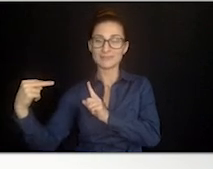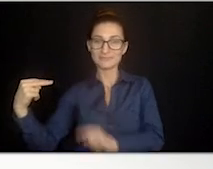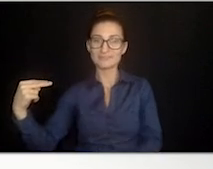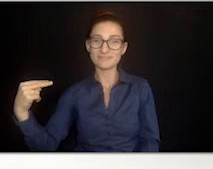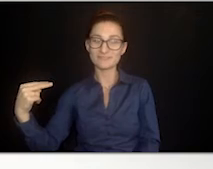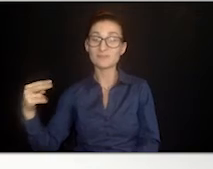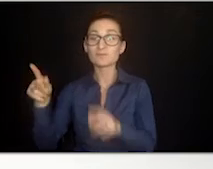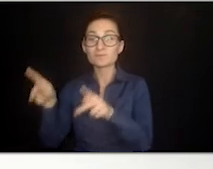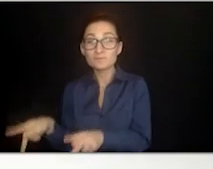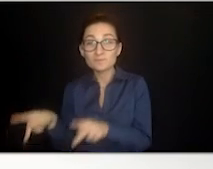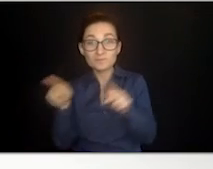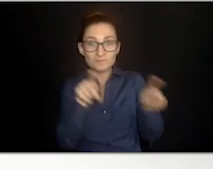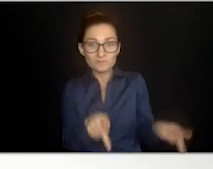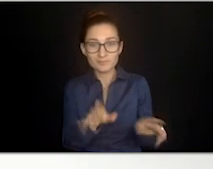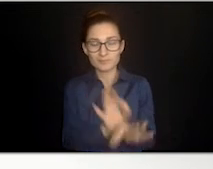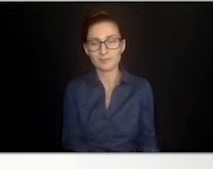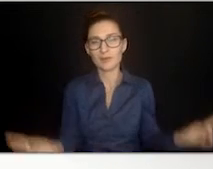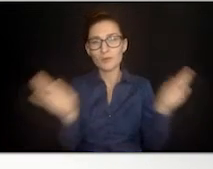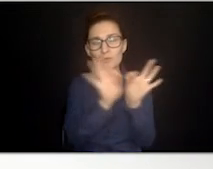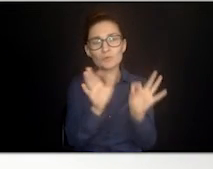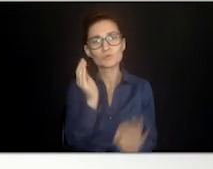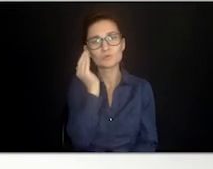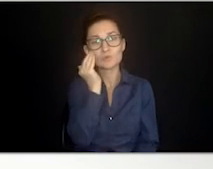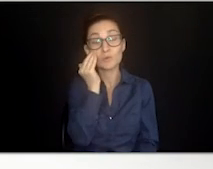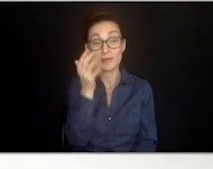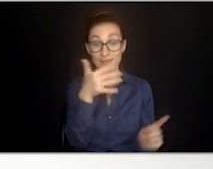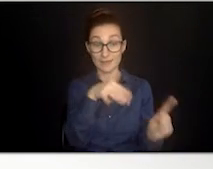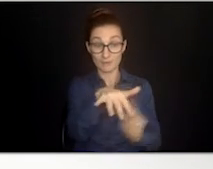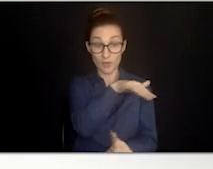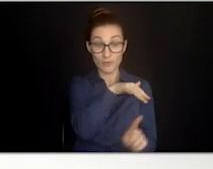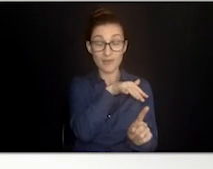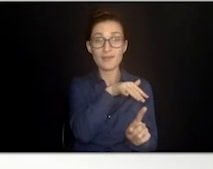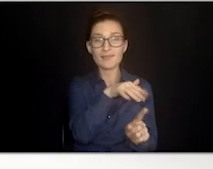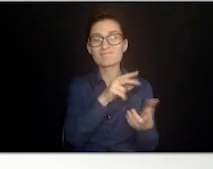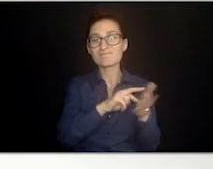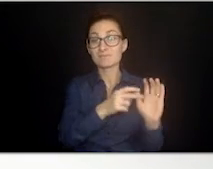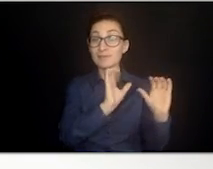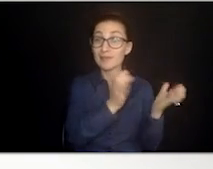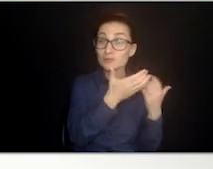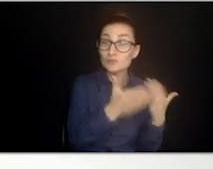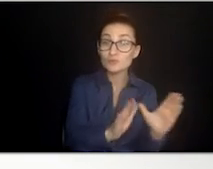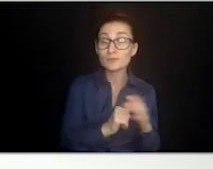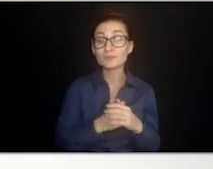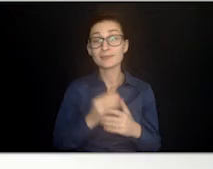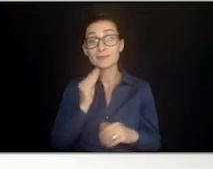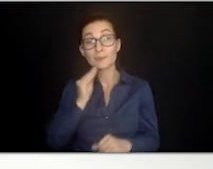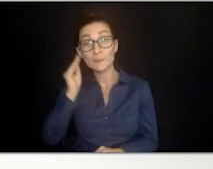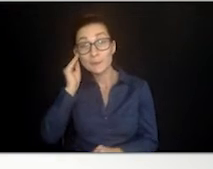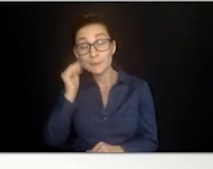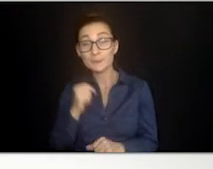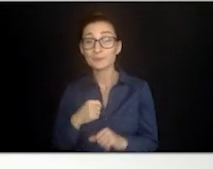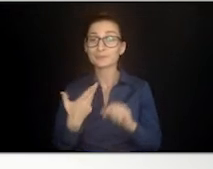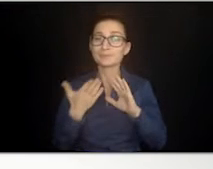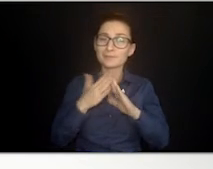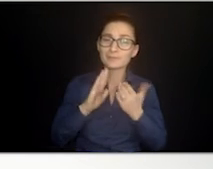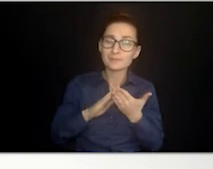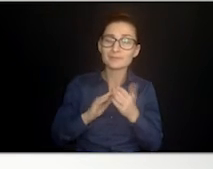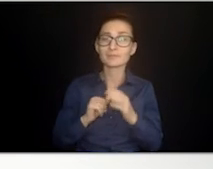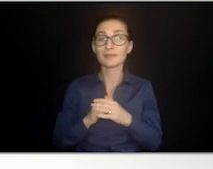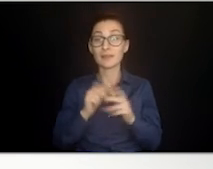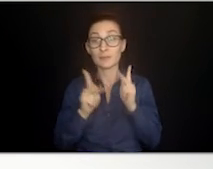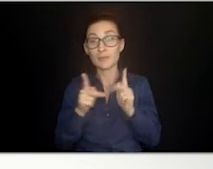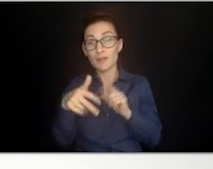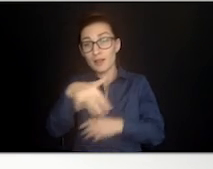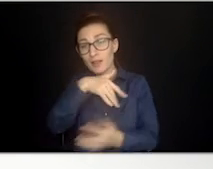Likewise, it's also important to note that each individual environment, from the classroom to the home, the child's community, and the people he or